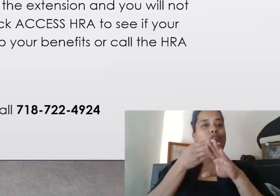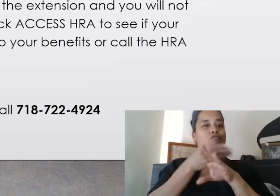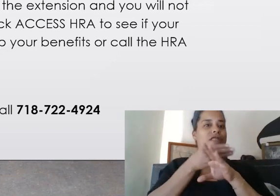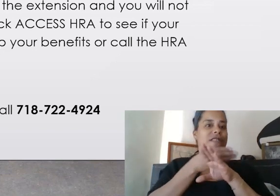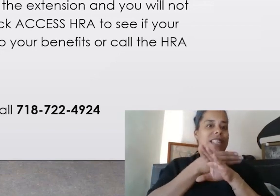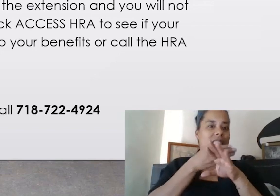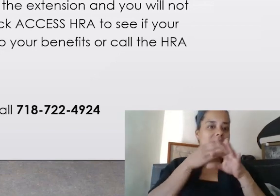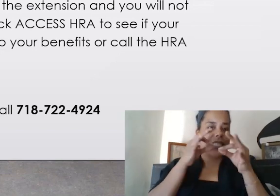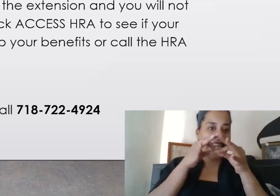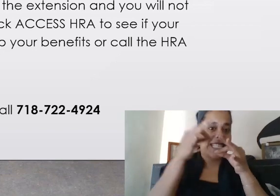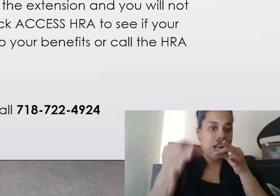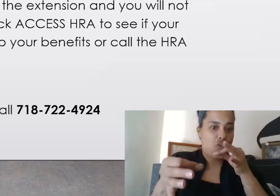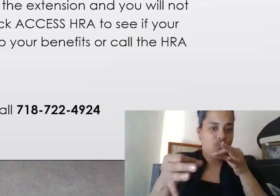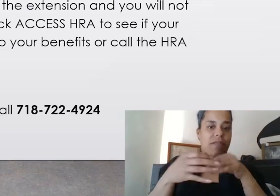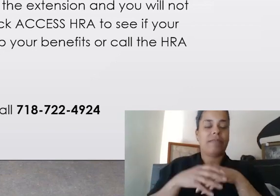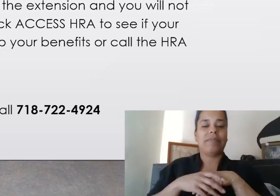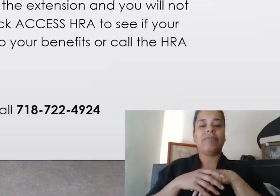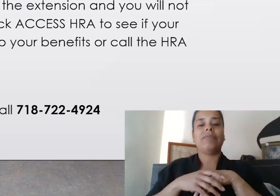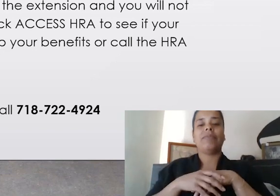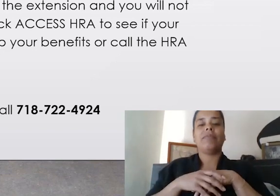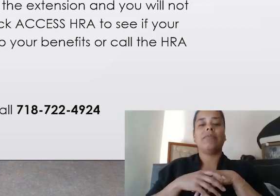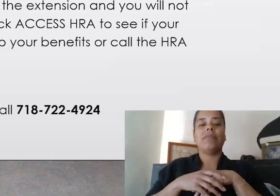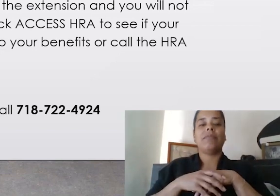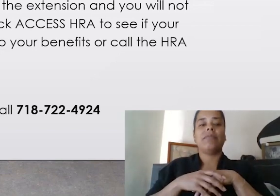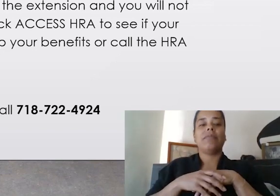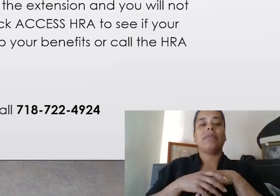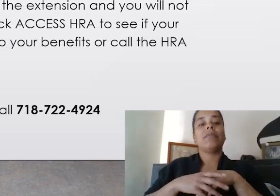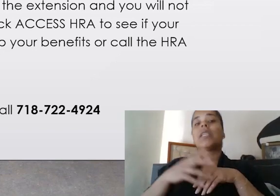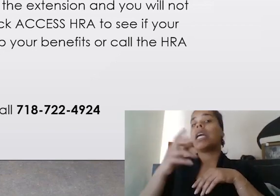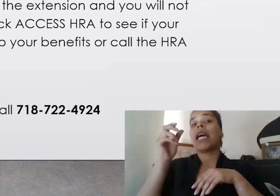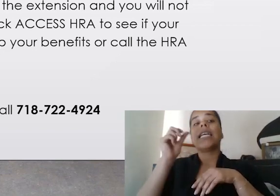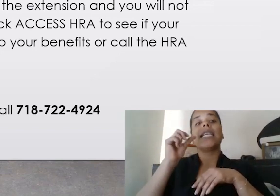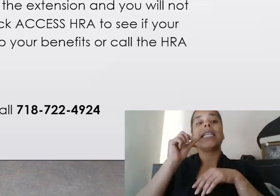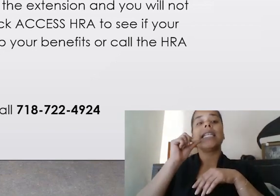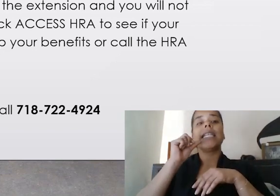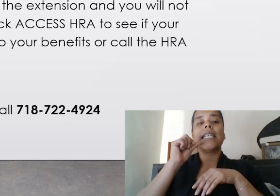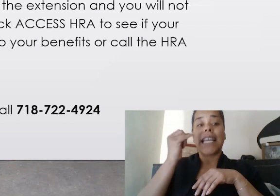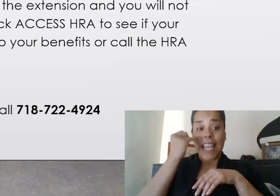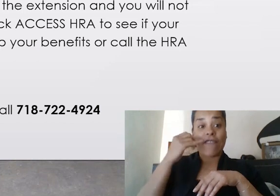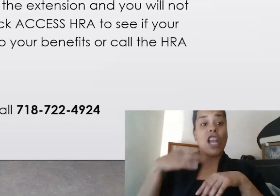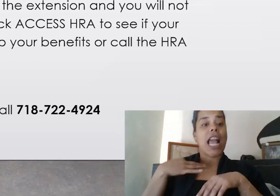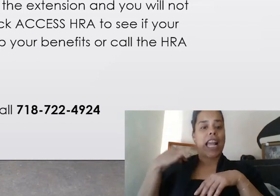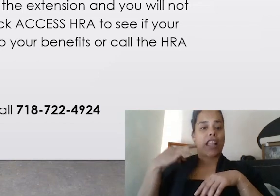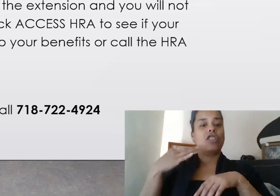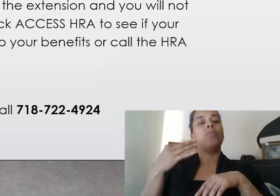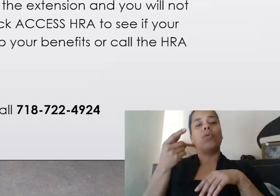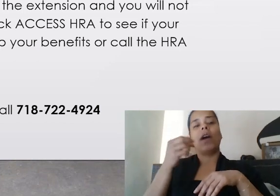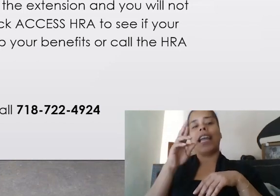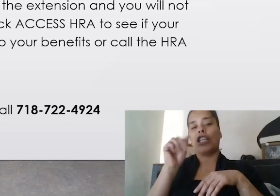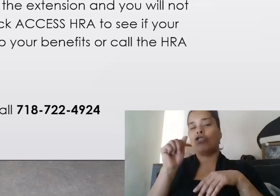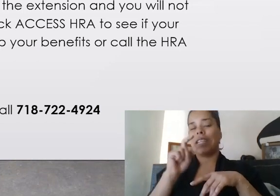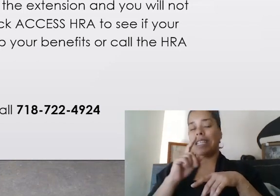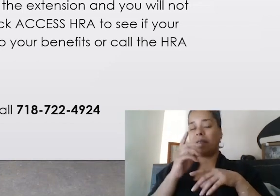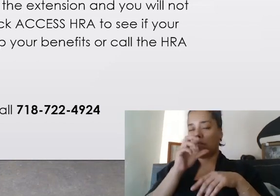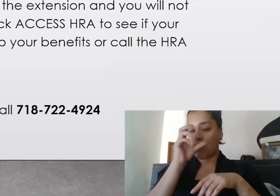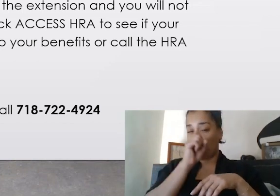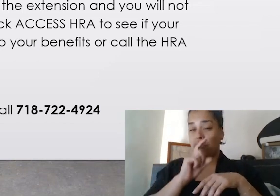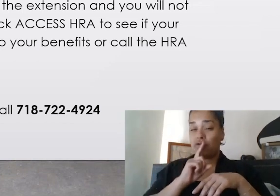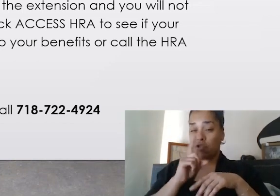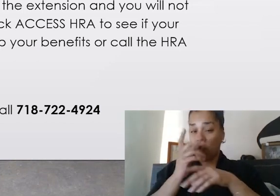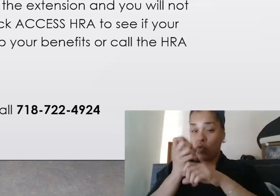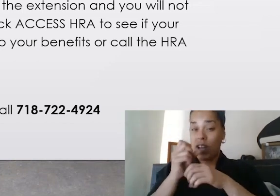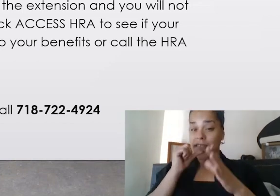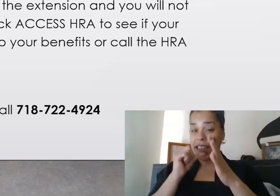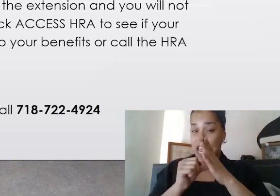extension. If eligible, HRA, I'm pretty sure you probably got a letter in the mail stating about